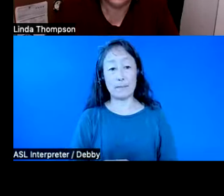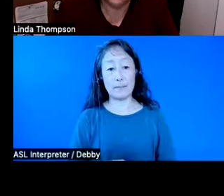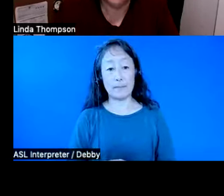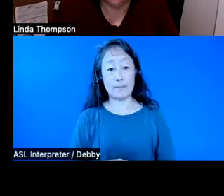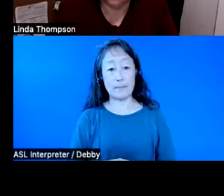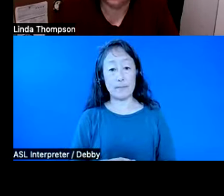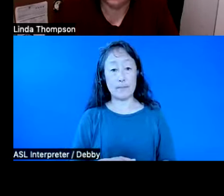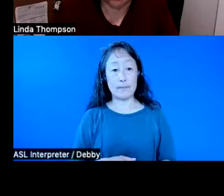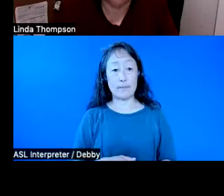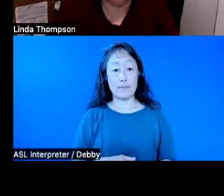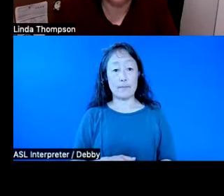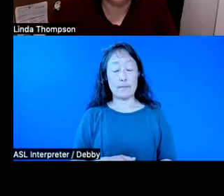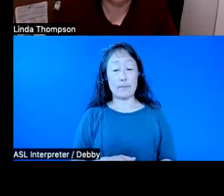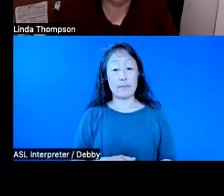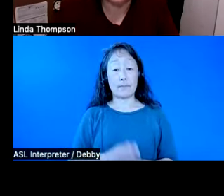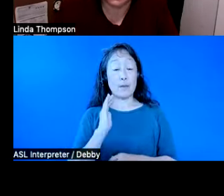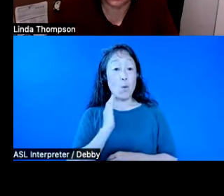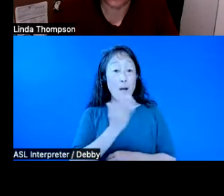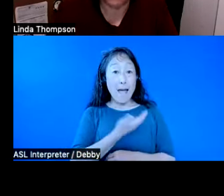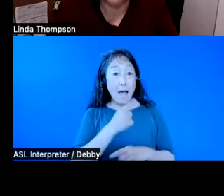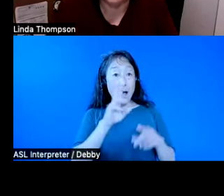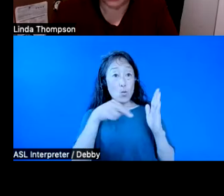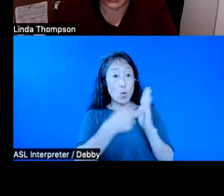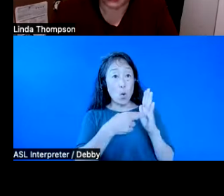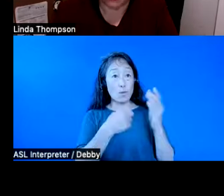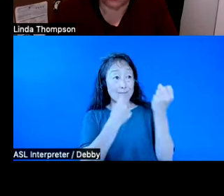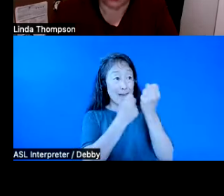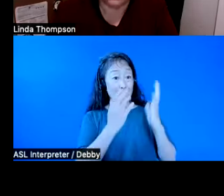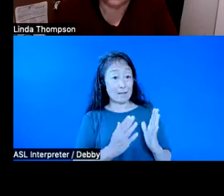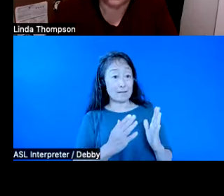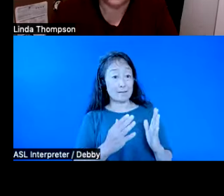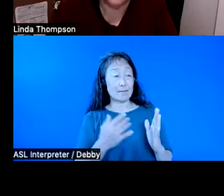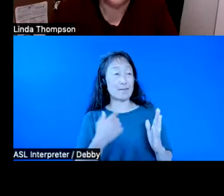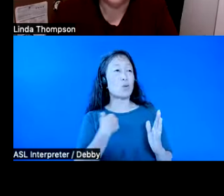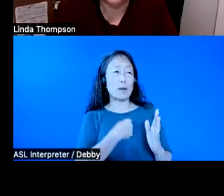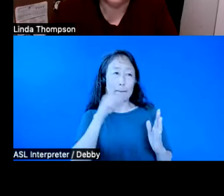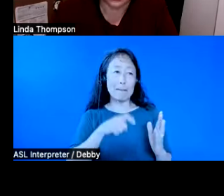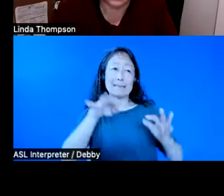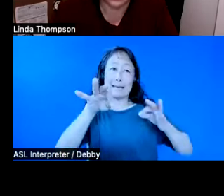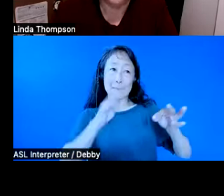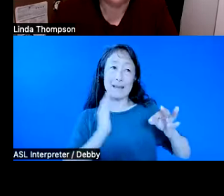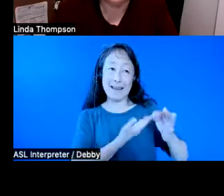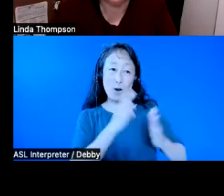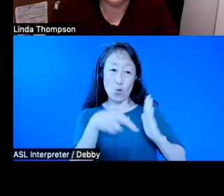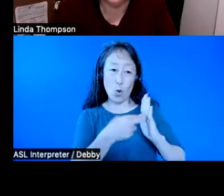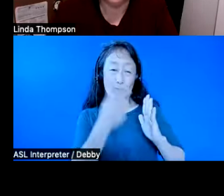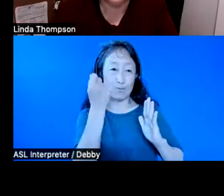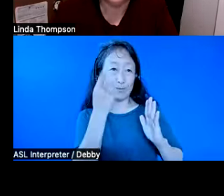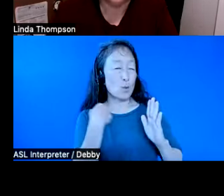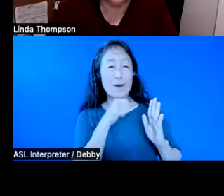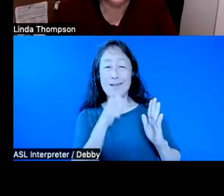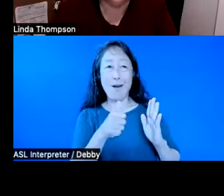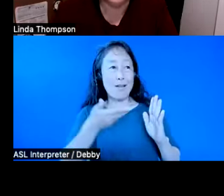So the role, our role is to make sure that we're explaining our role. We are not there to pass